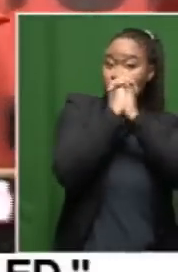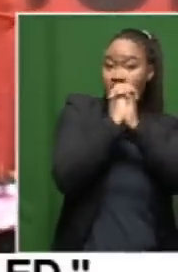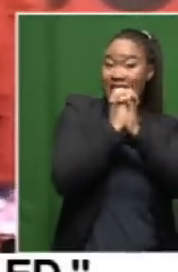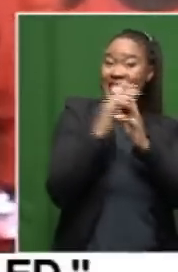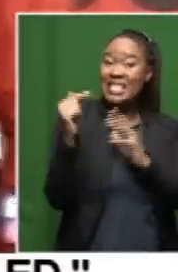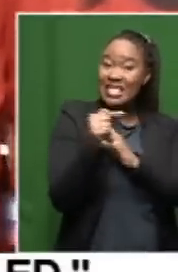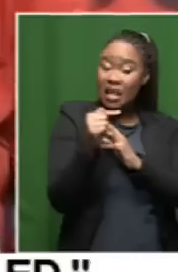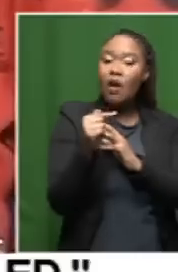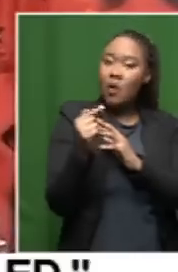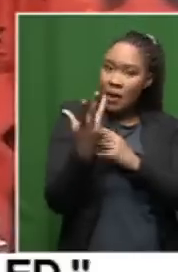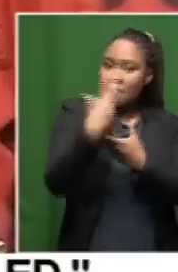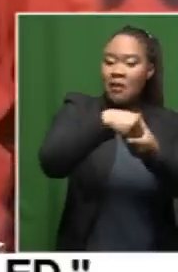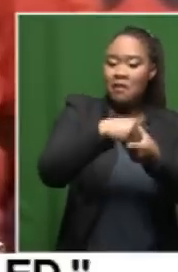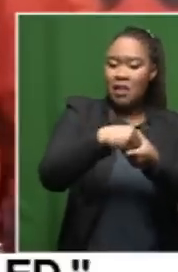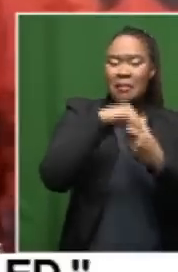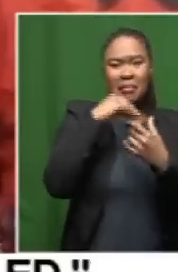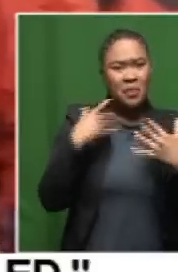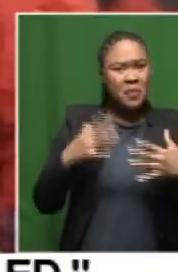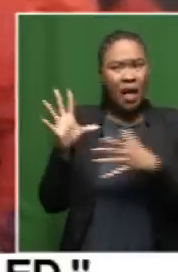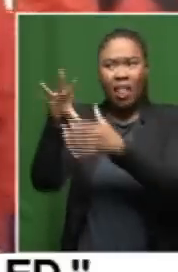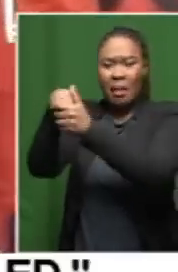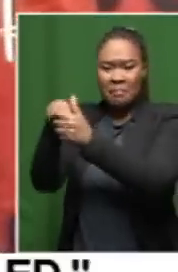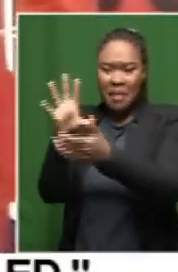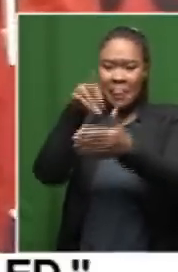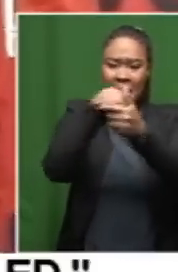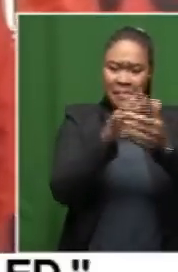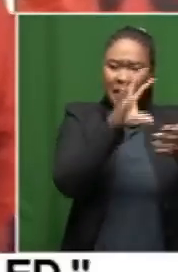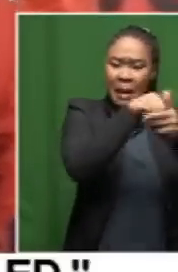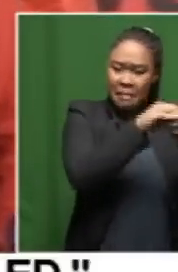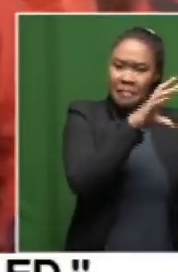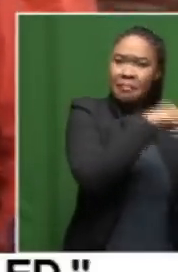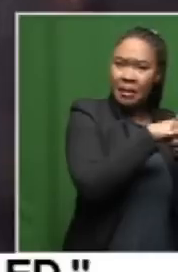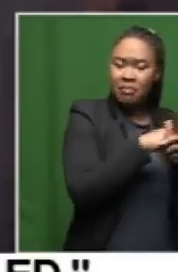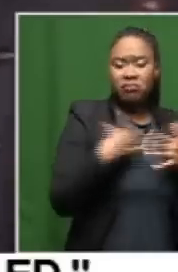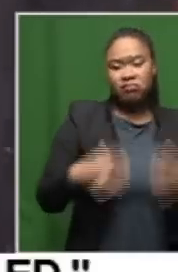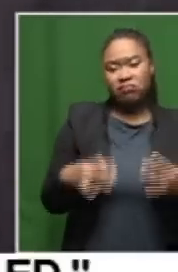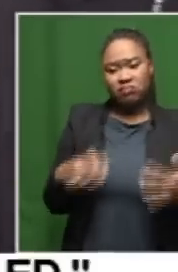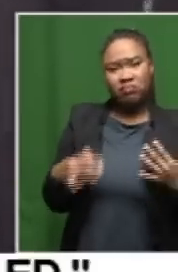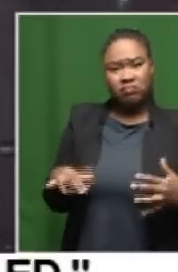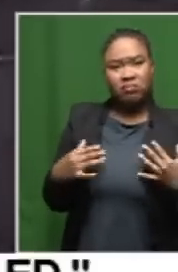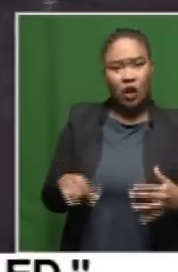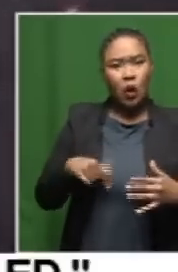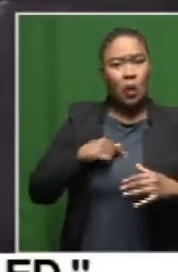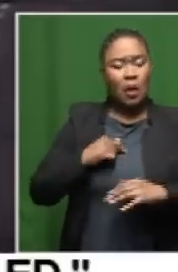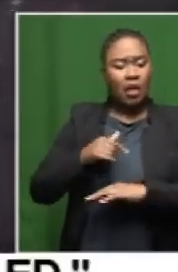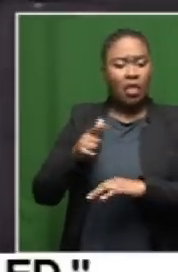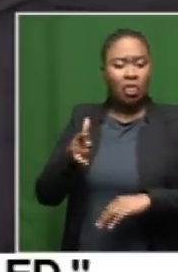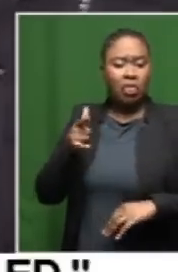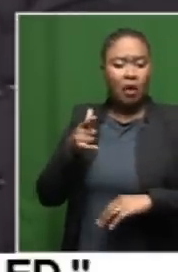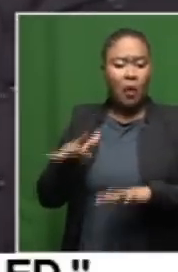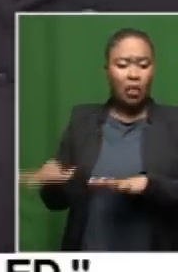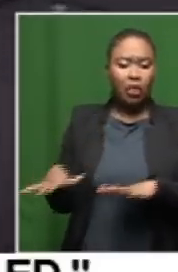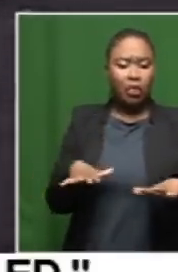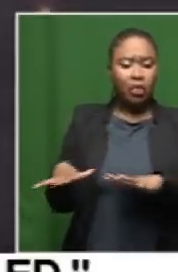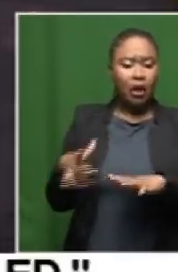together with our allies. So we've participated in all key segments of our liberation struggle, and therefore we've